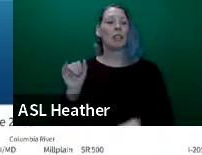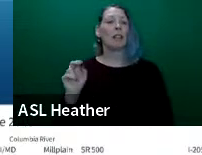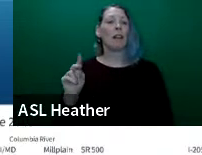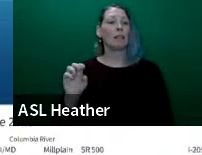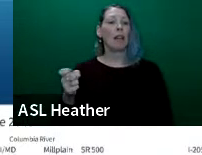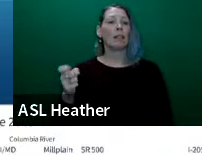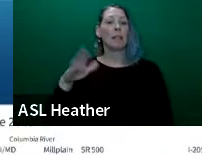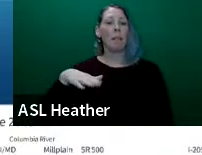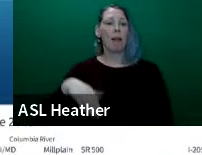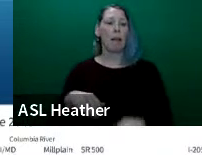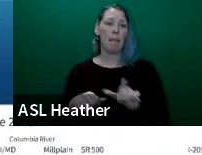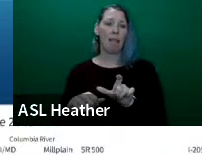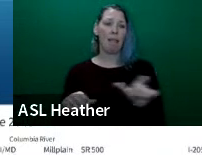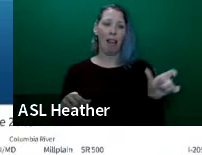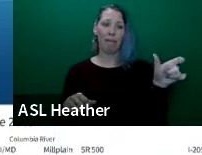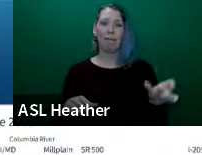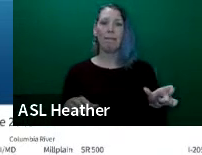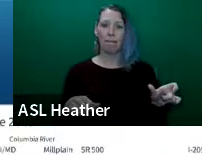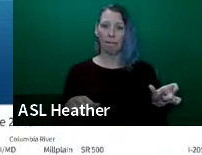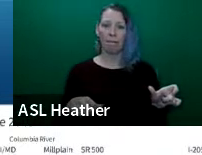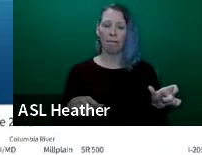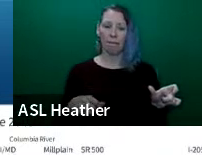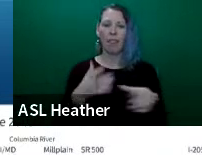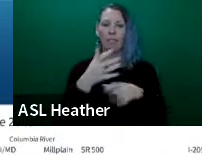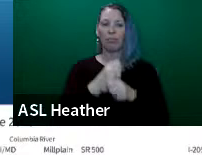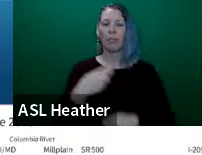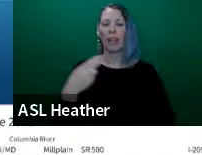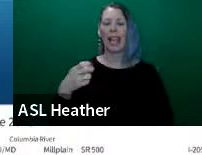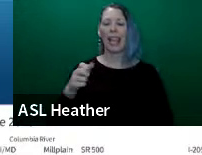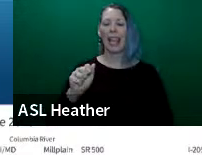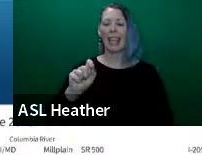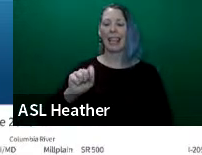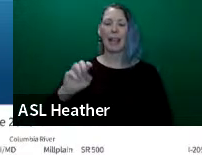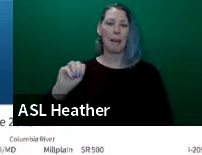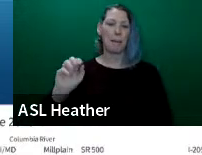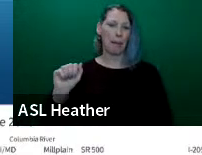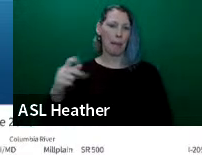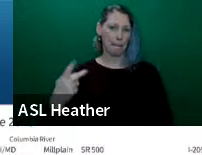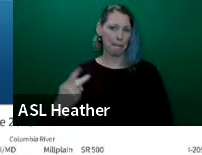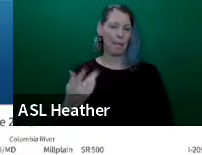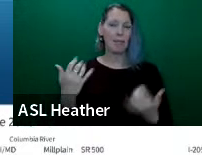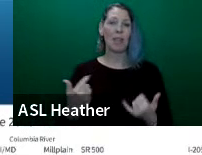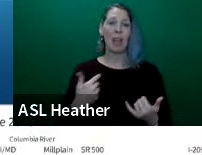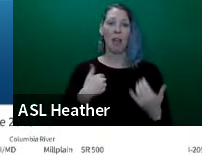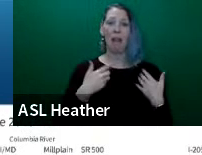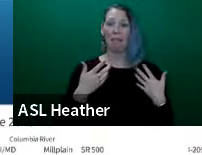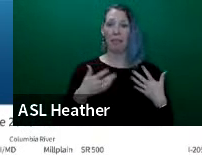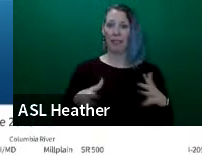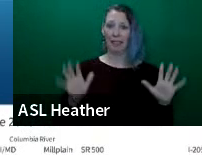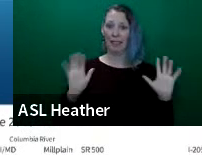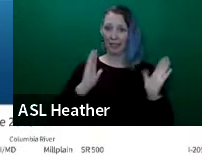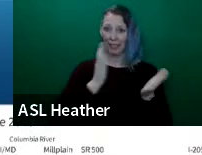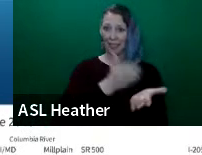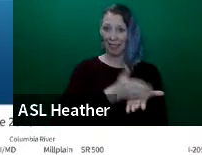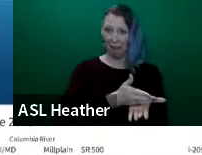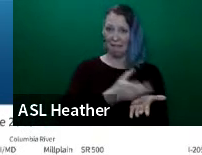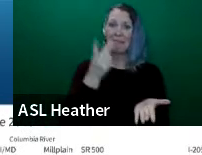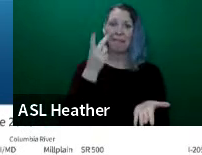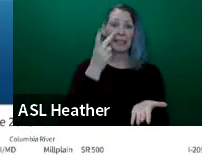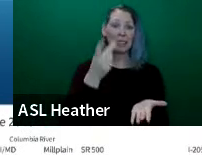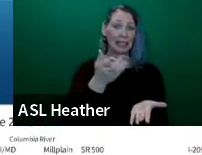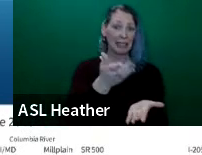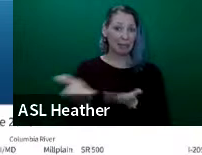left-hand side, kind of summarizing the heat maps. So I will stop there and see if there